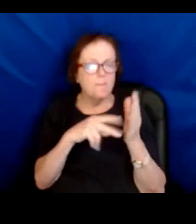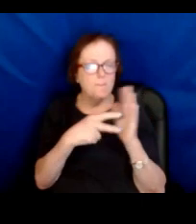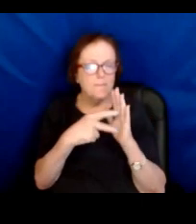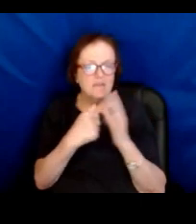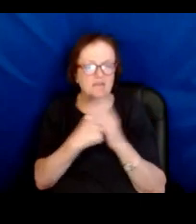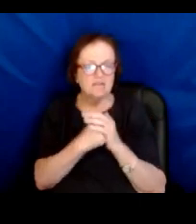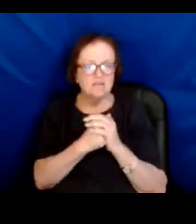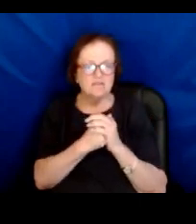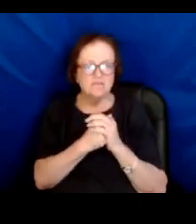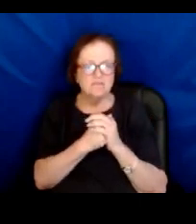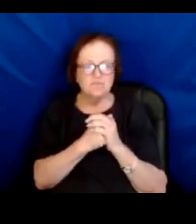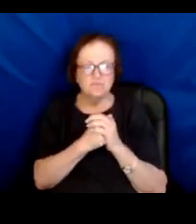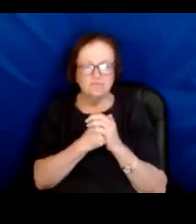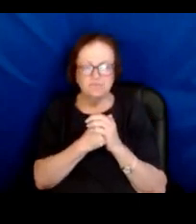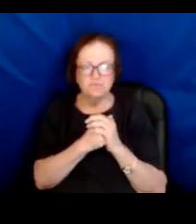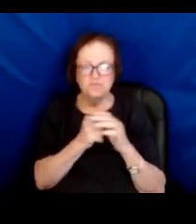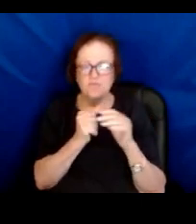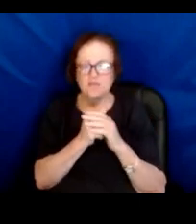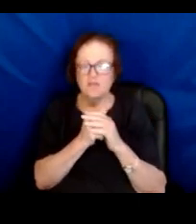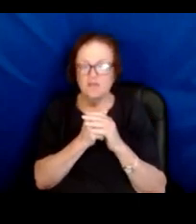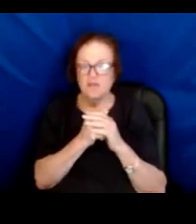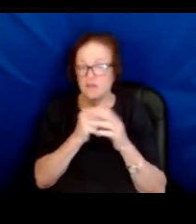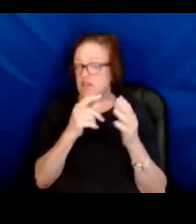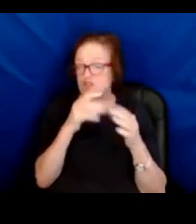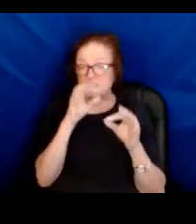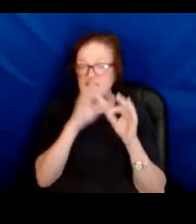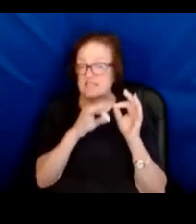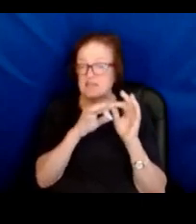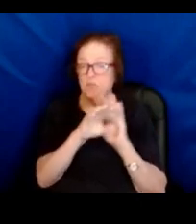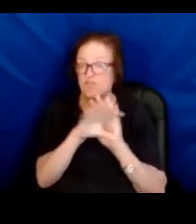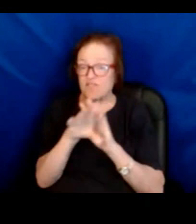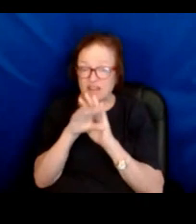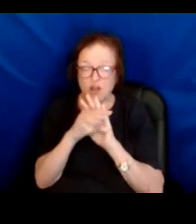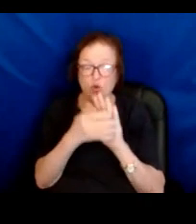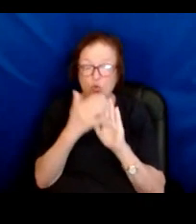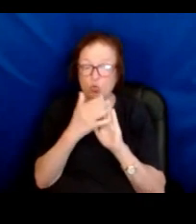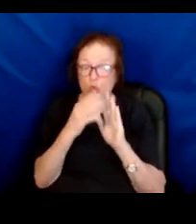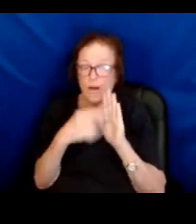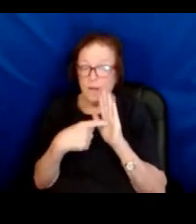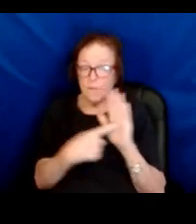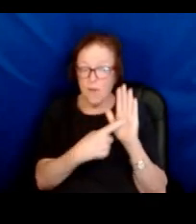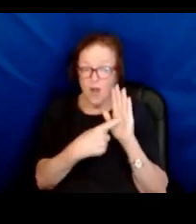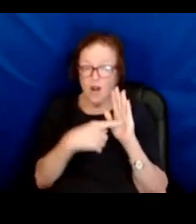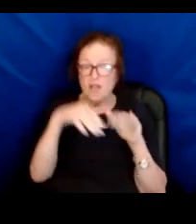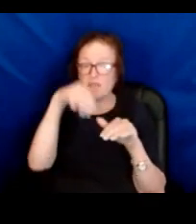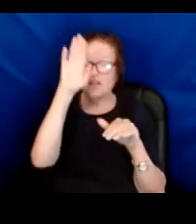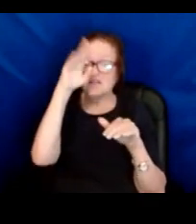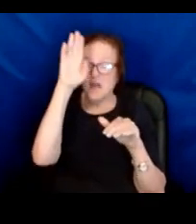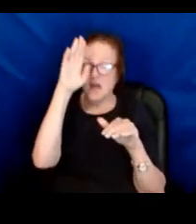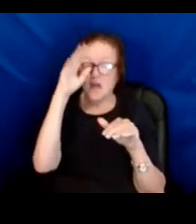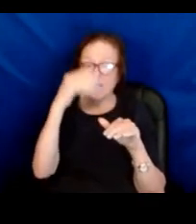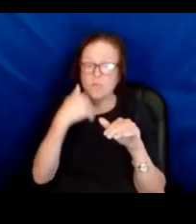button here, we'll get this moving. This is a real simple little video of a running model. where on the top we have